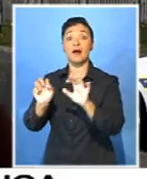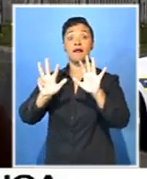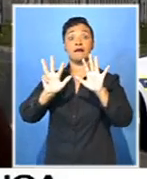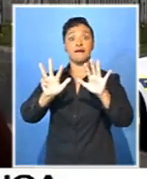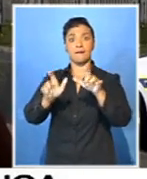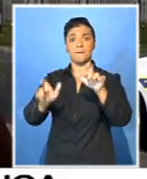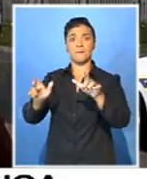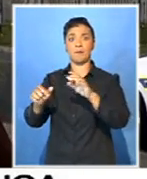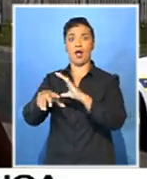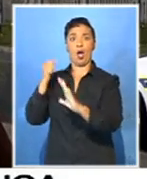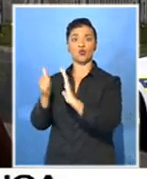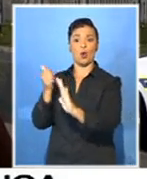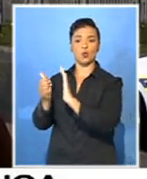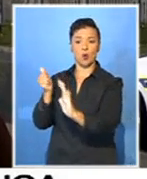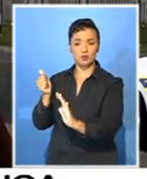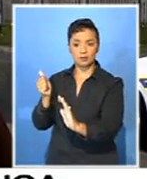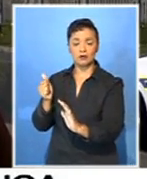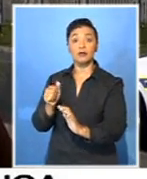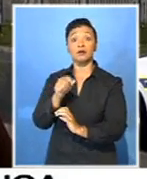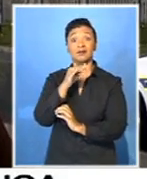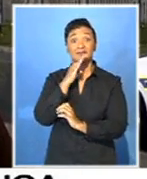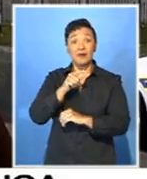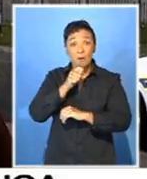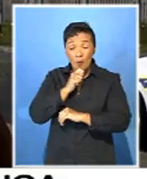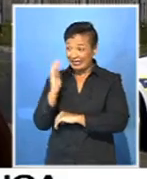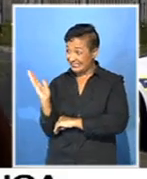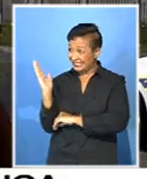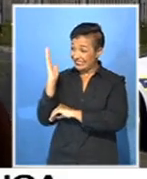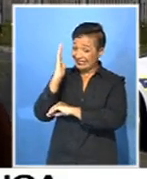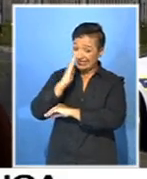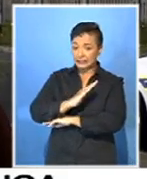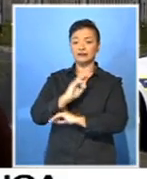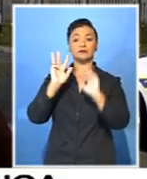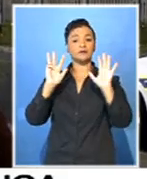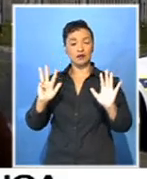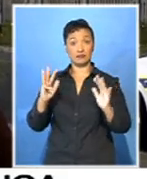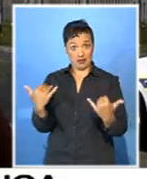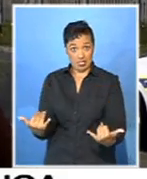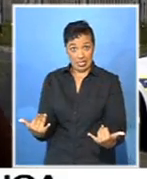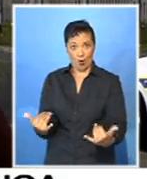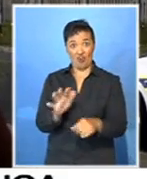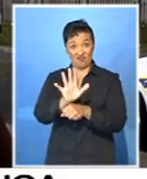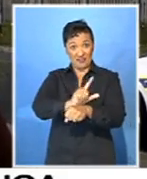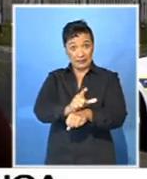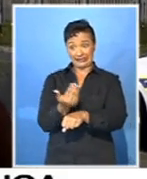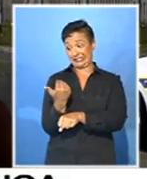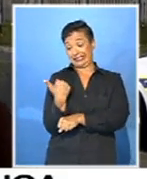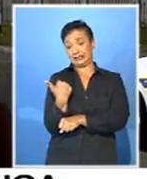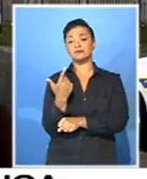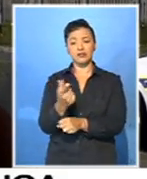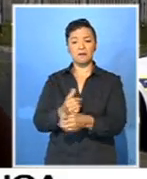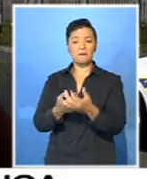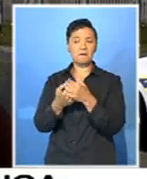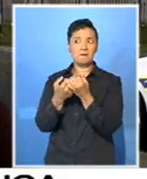are the 9 hostages that was held since this morning, since before 7 o'clock. They were released. From what we could see, we were